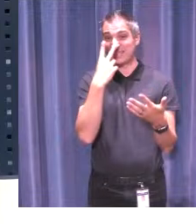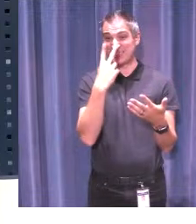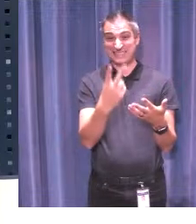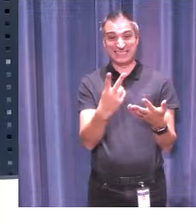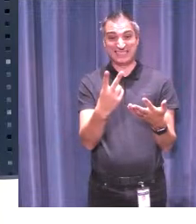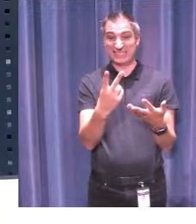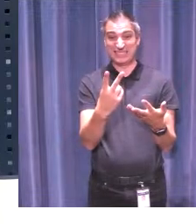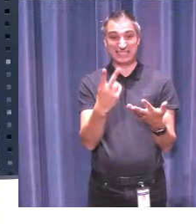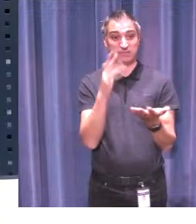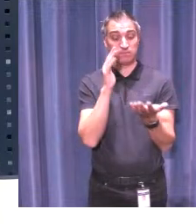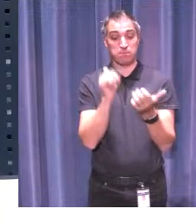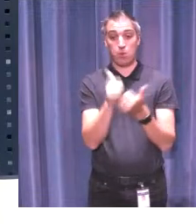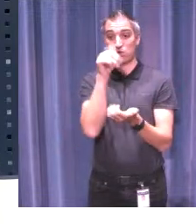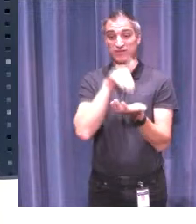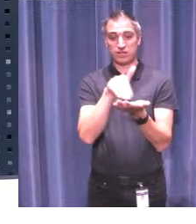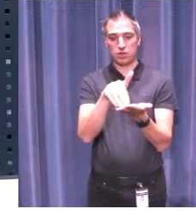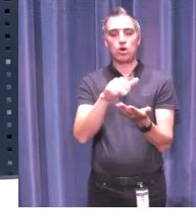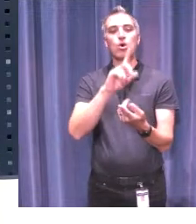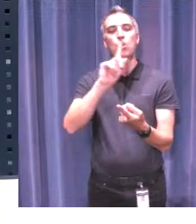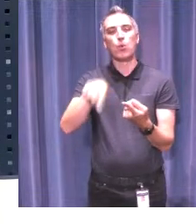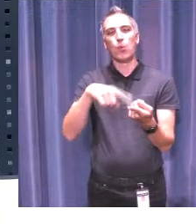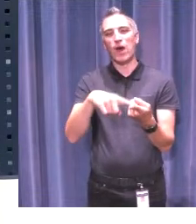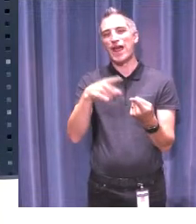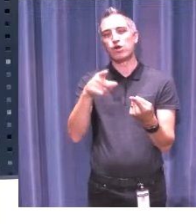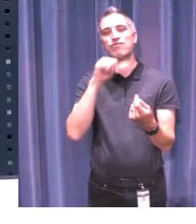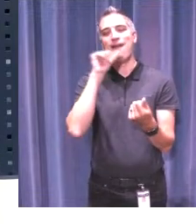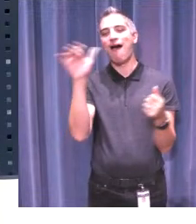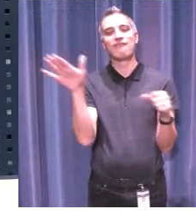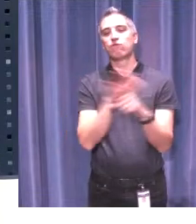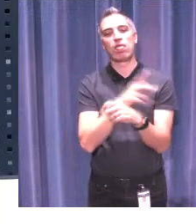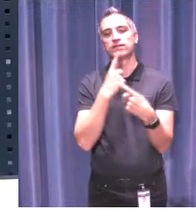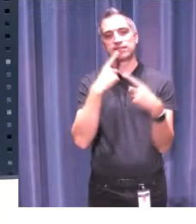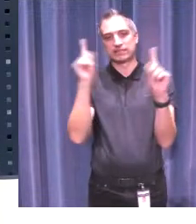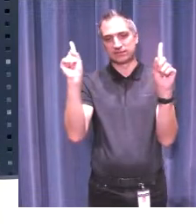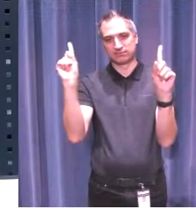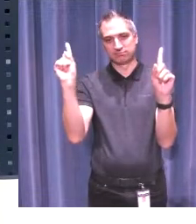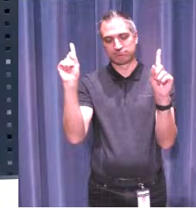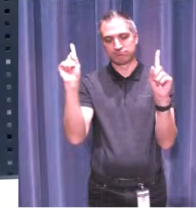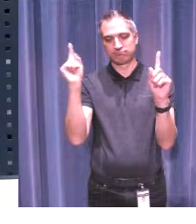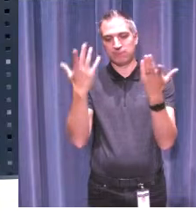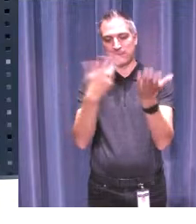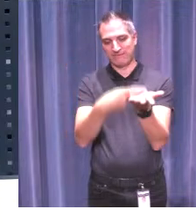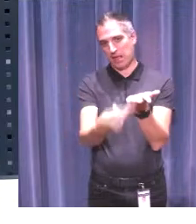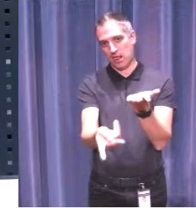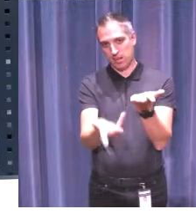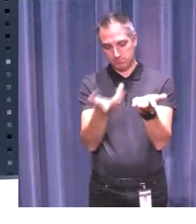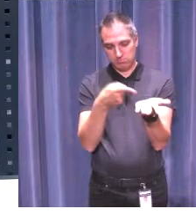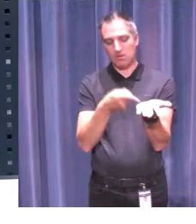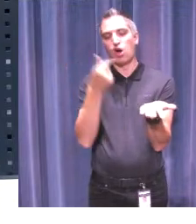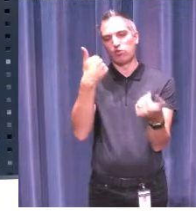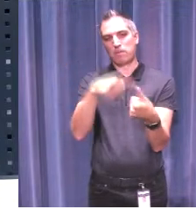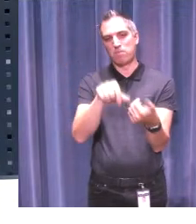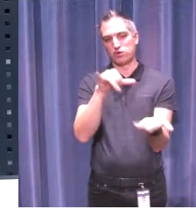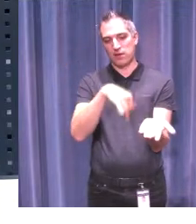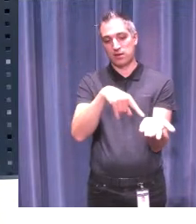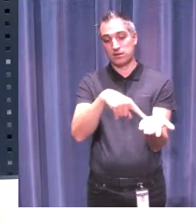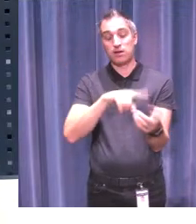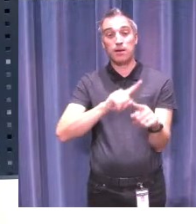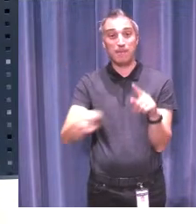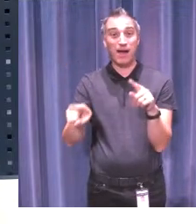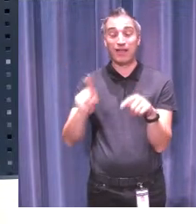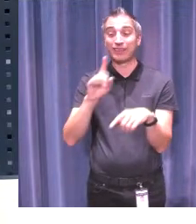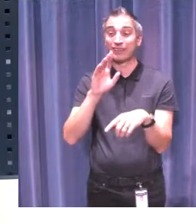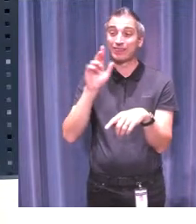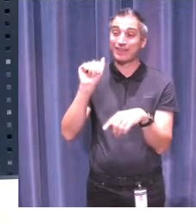short. The fact of the matter is that the administration and this board, over the time that I've